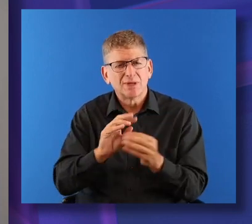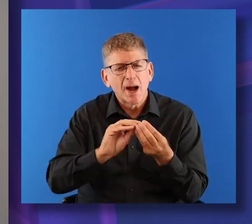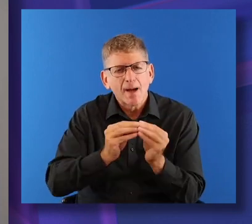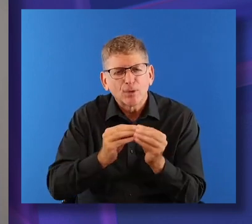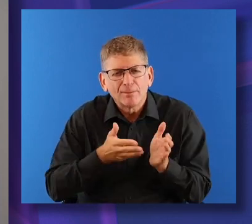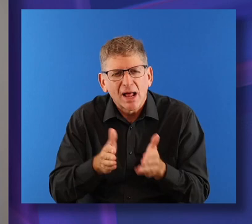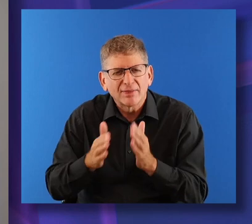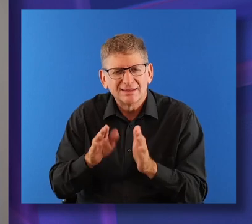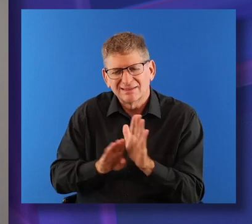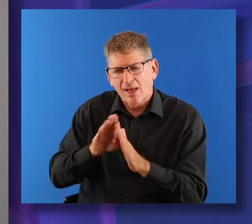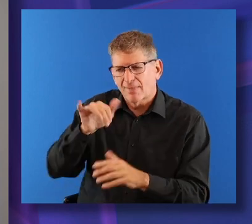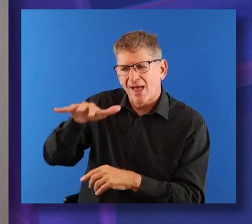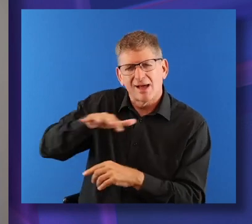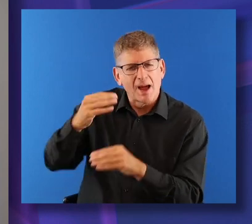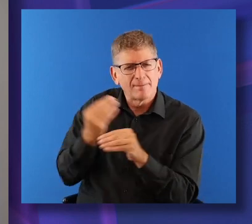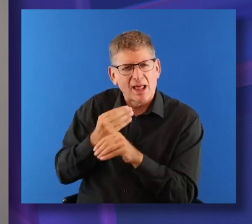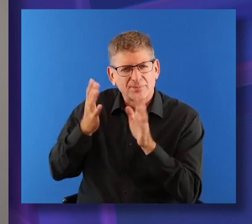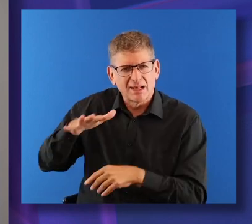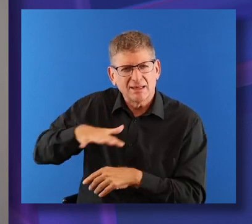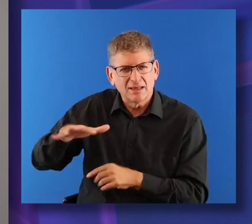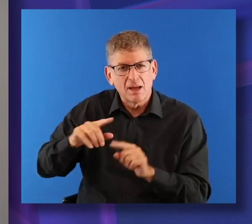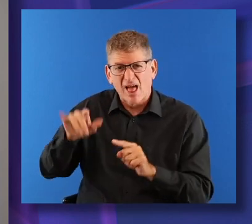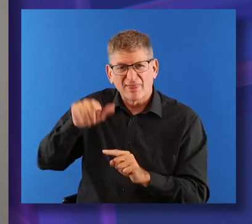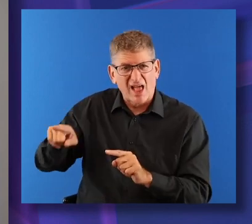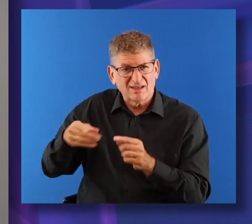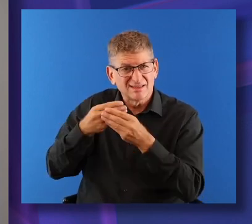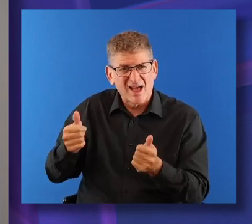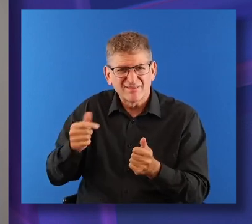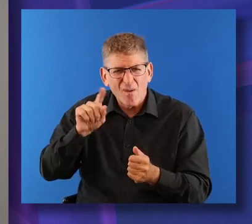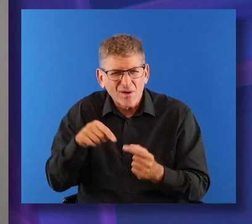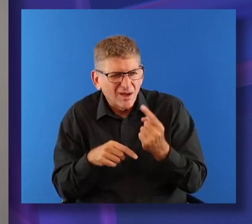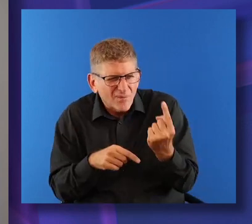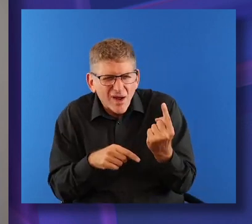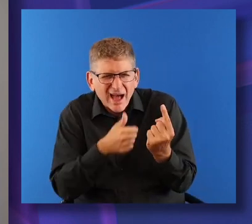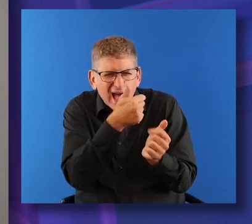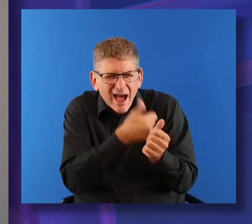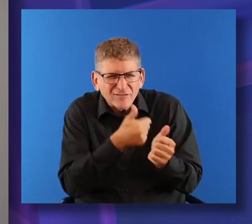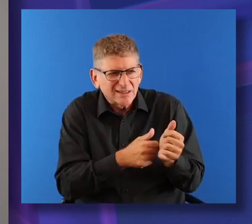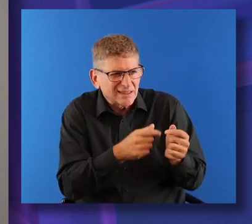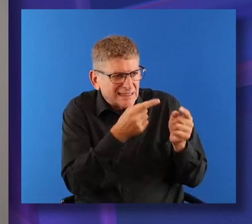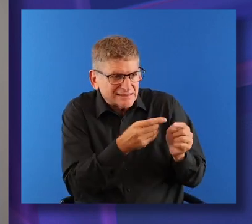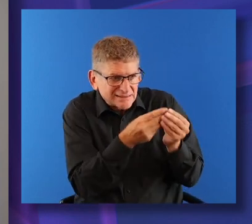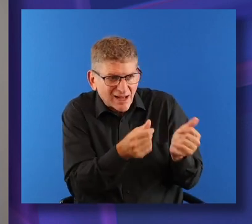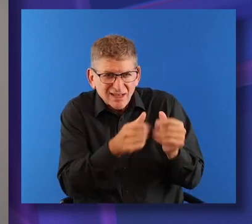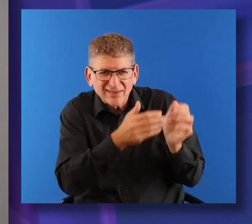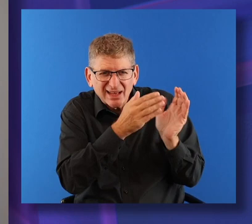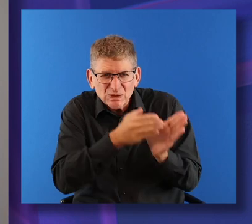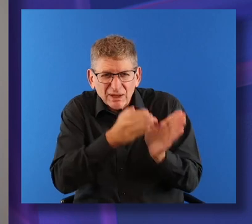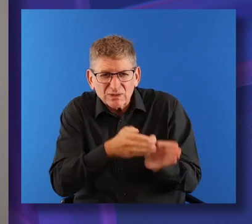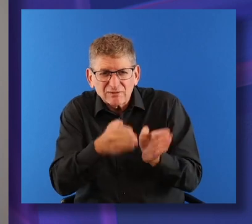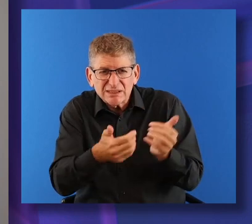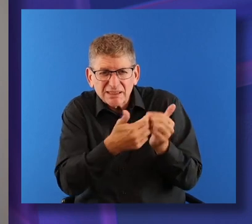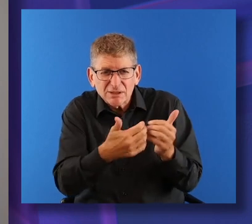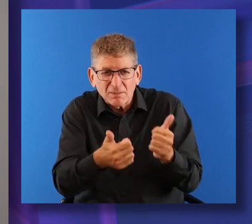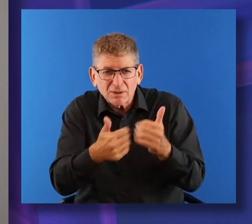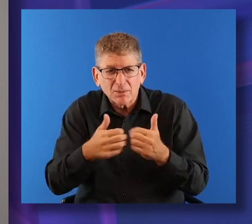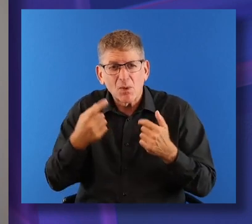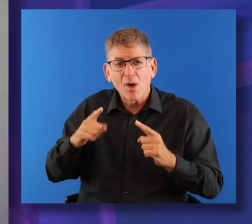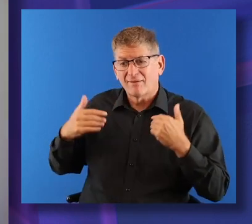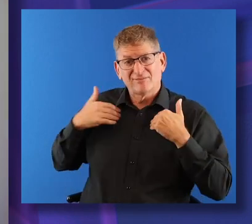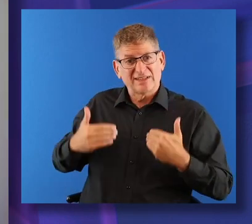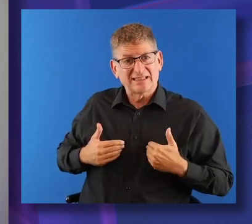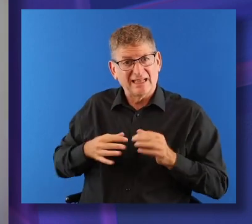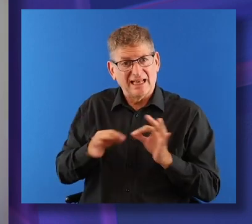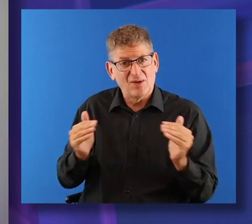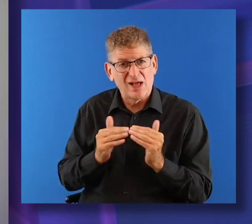solves every instance separately, while the physical equation doesn't change from one day to the next. So